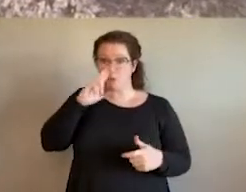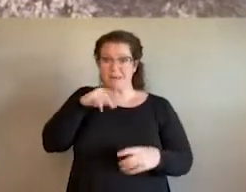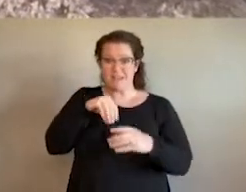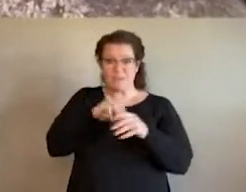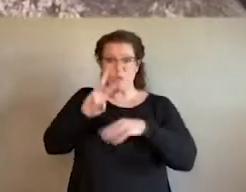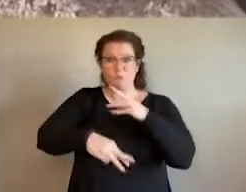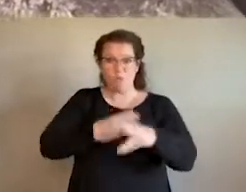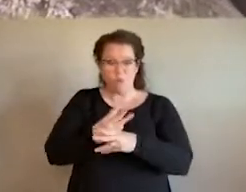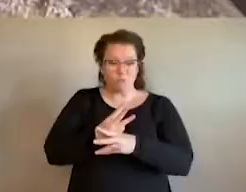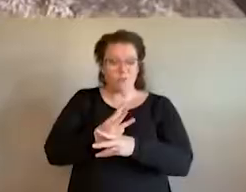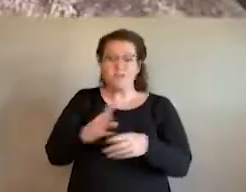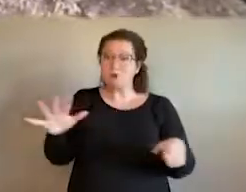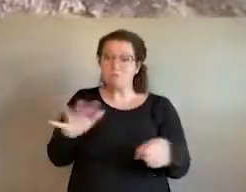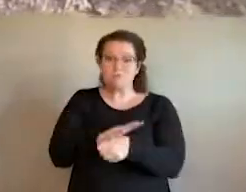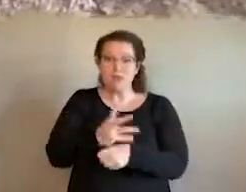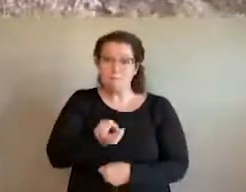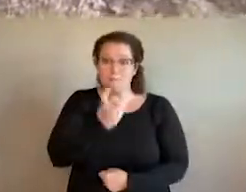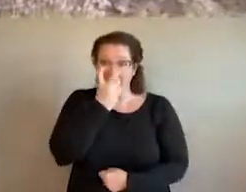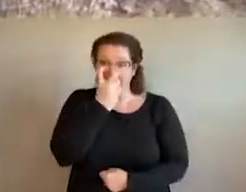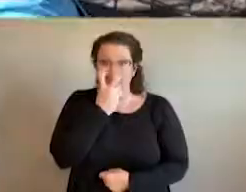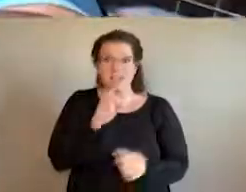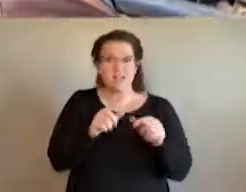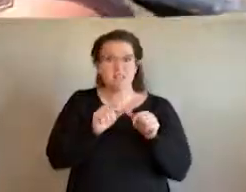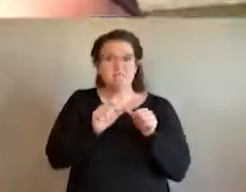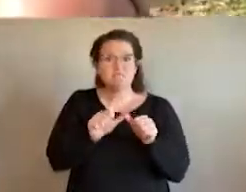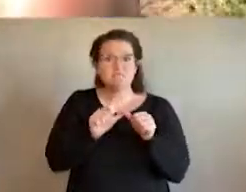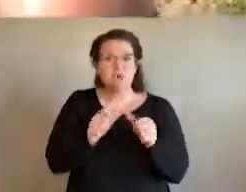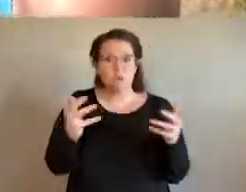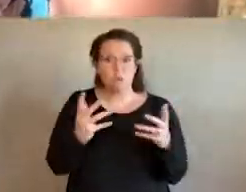blind. They go mainly off of their sense of smell.